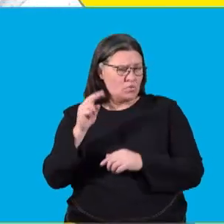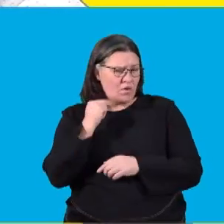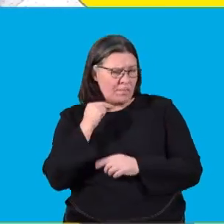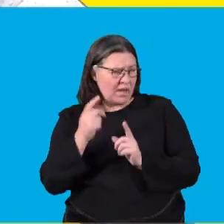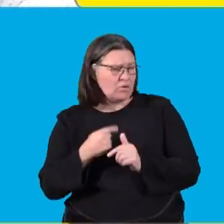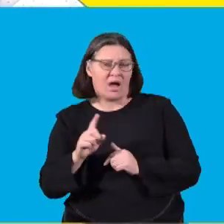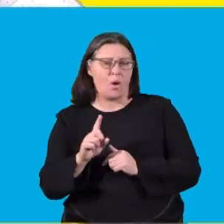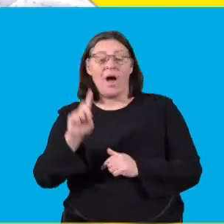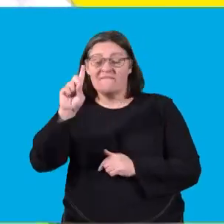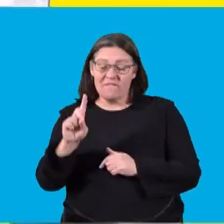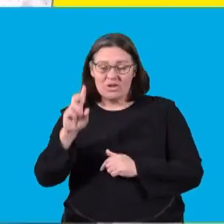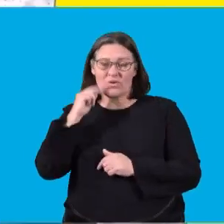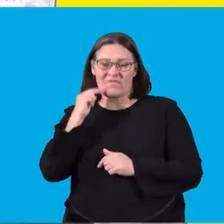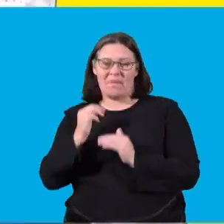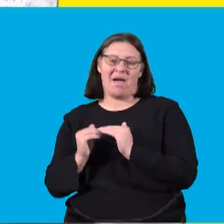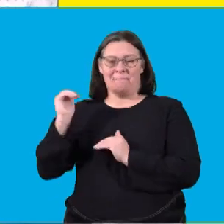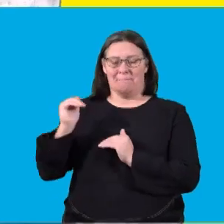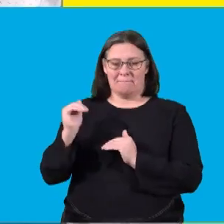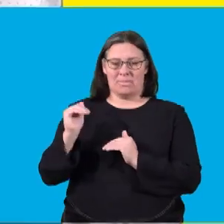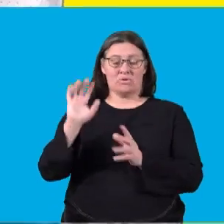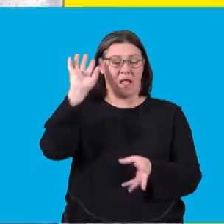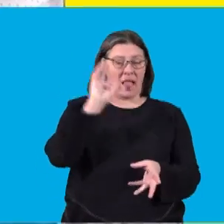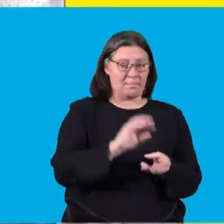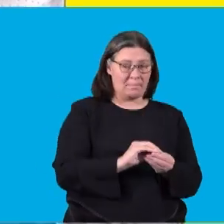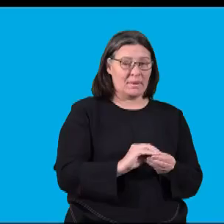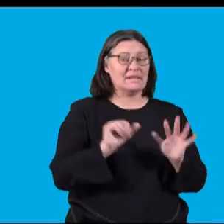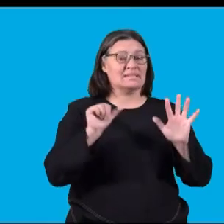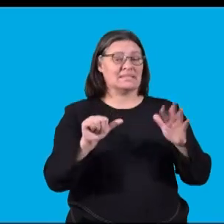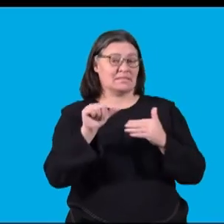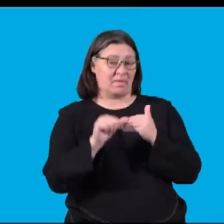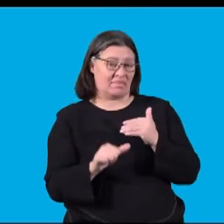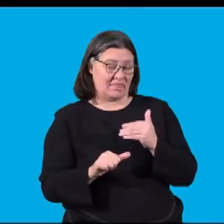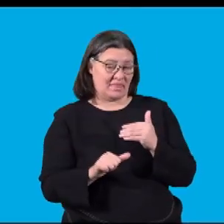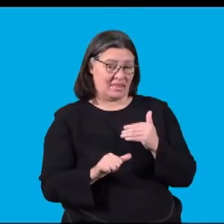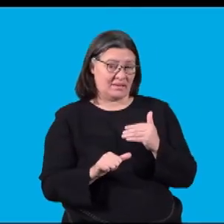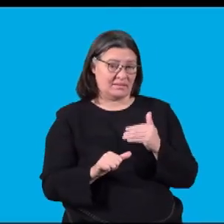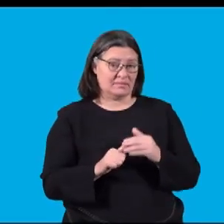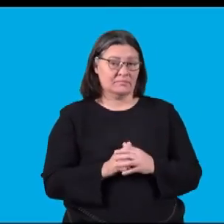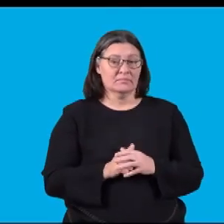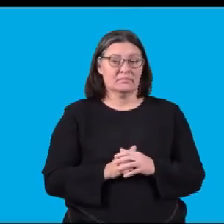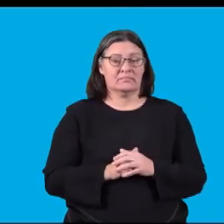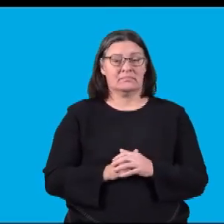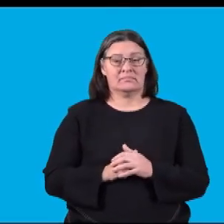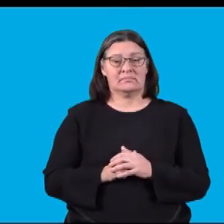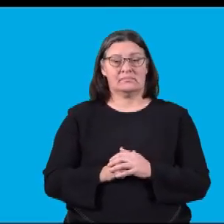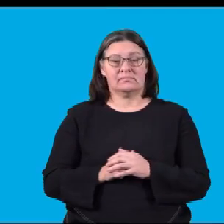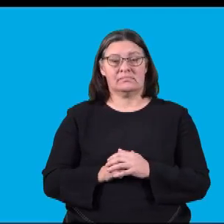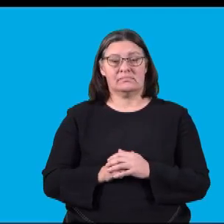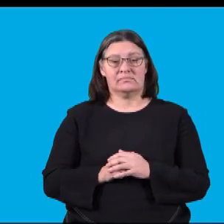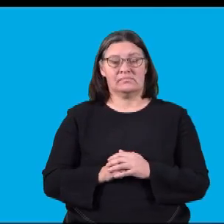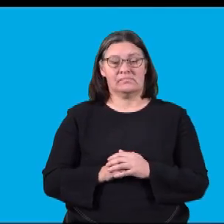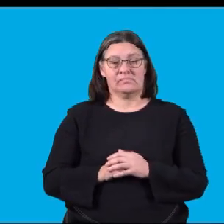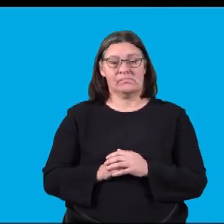No, because the 1st of November it increases. So for how many months was that? Until the